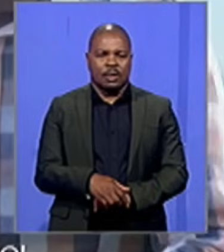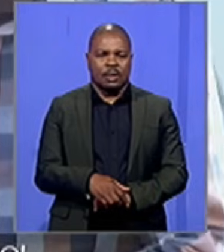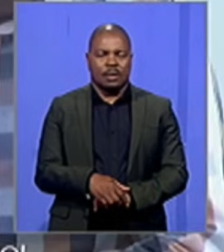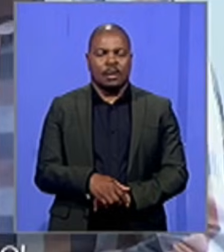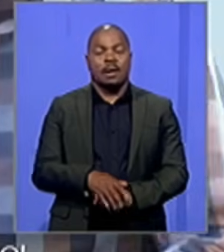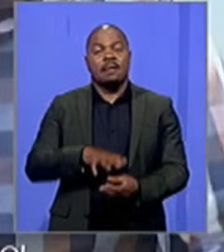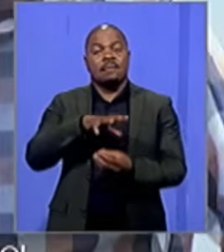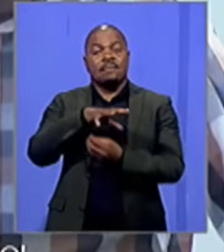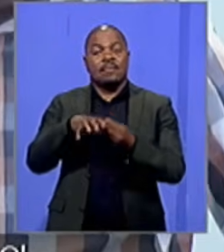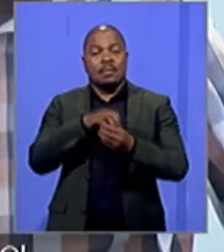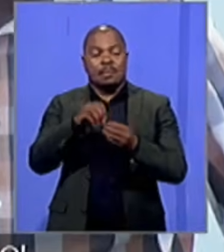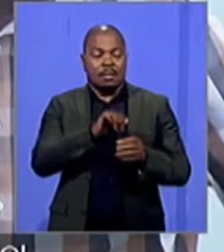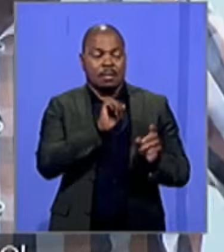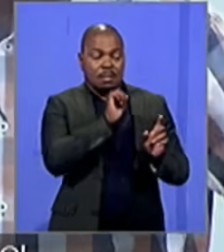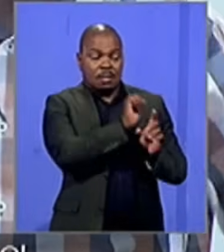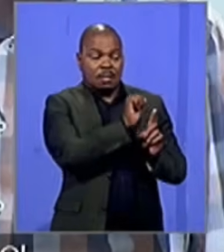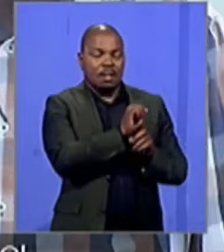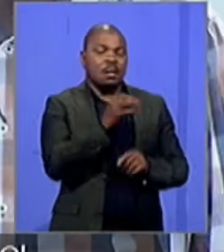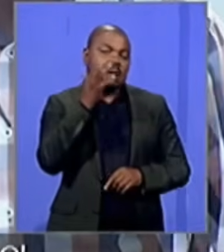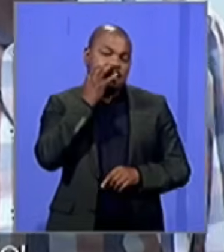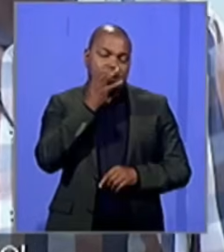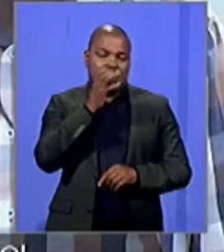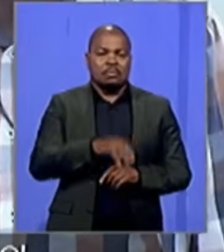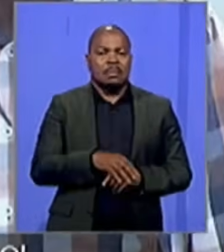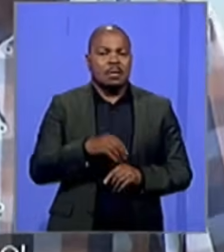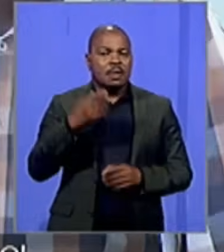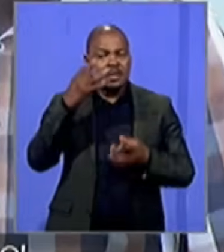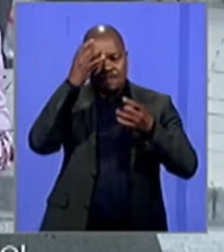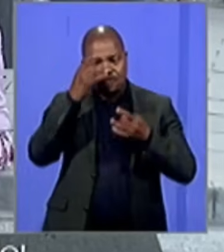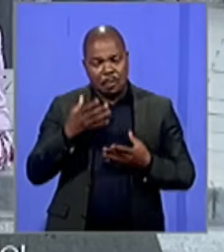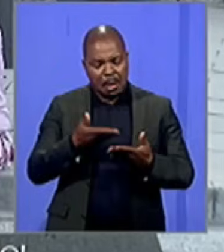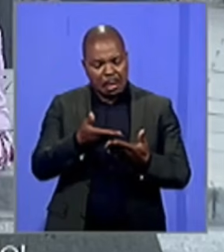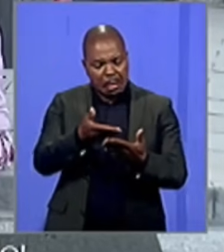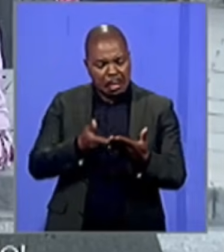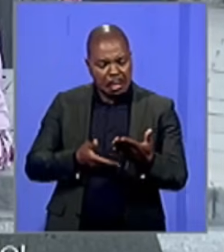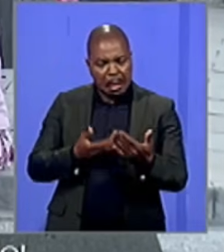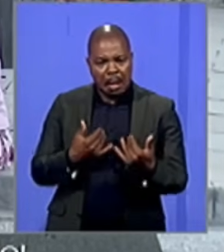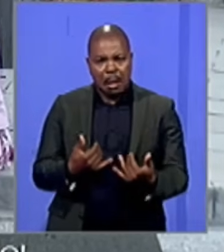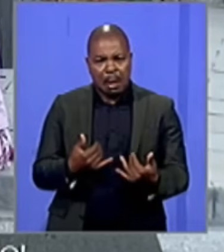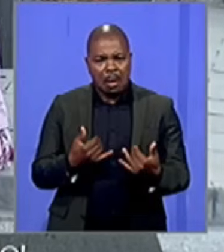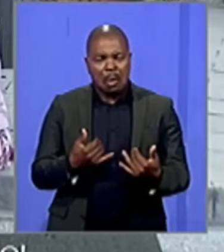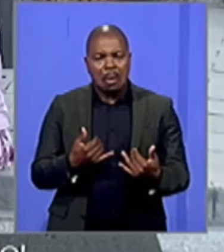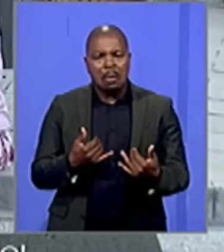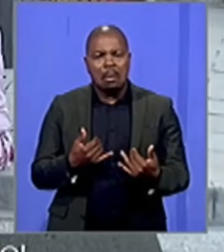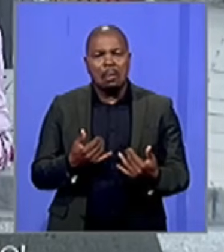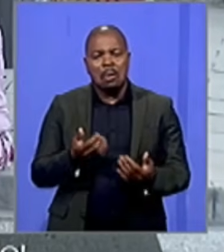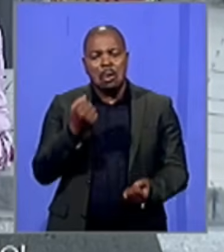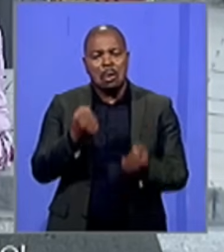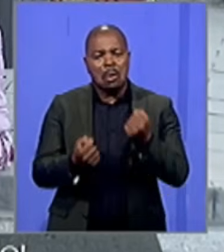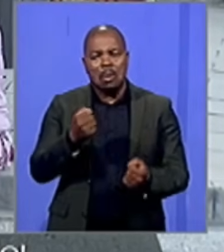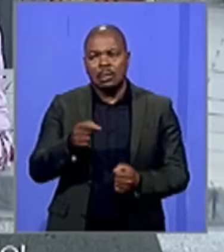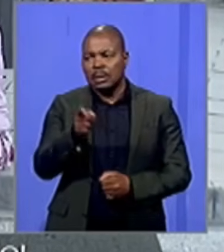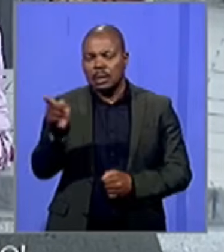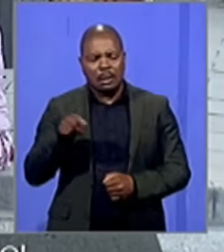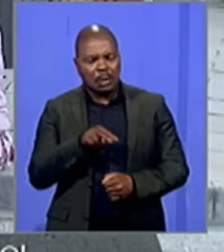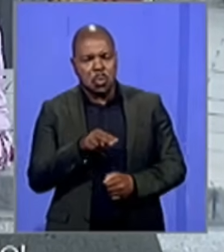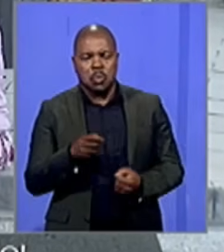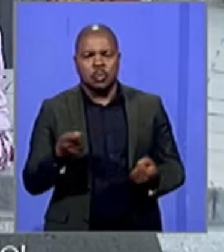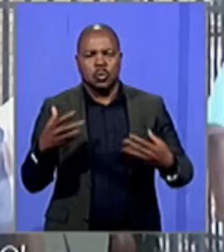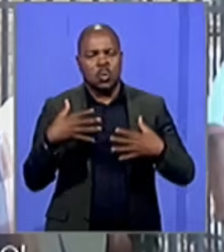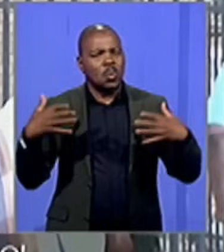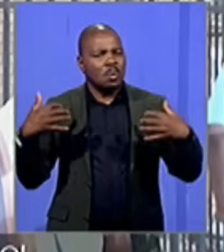Ba lelapa la ga Setshwantsho ba re tshedimosetso eo e tlhageletseng sešweng mo kgotlatshekelo e ba tshwentse